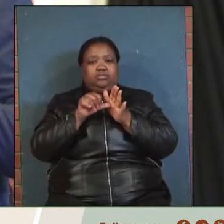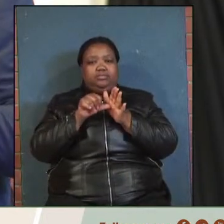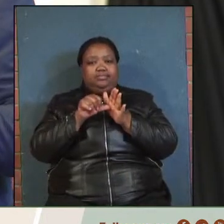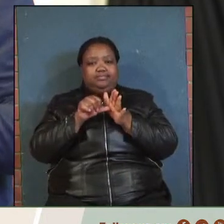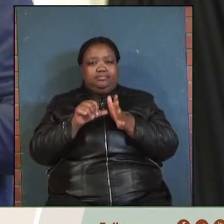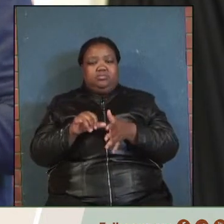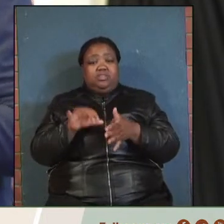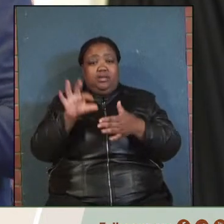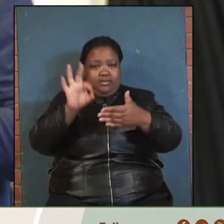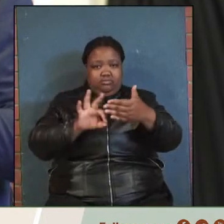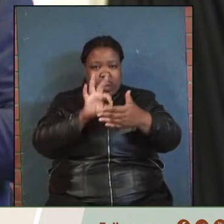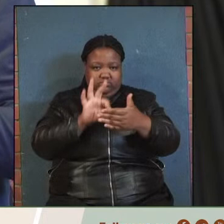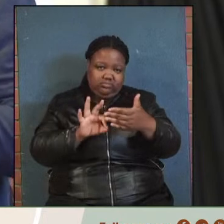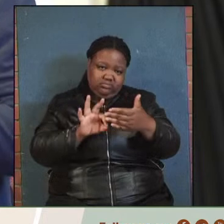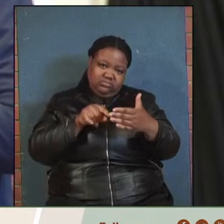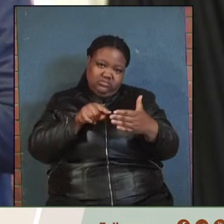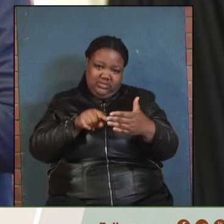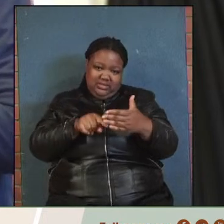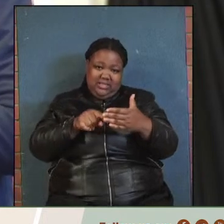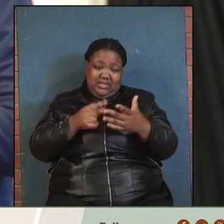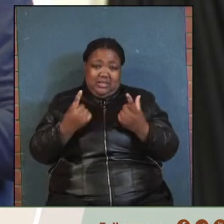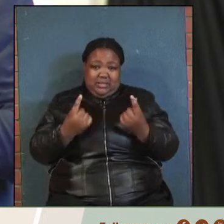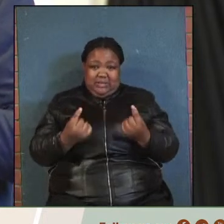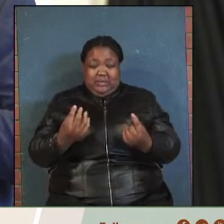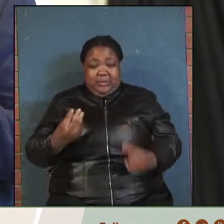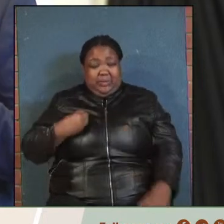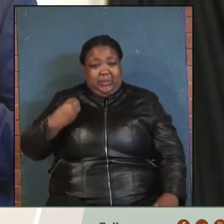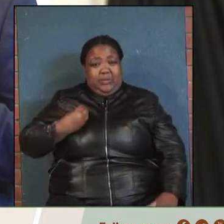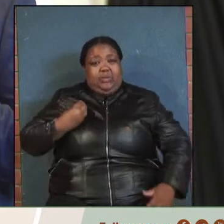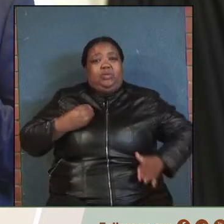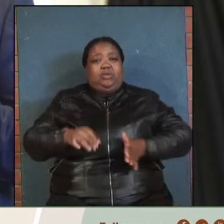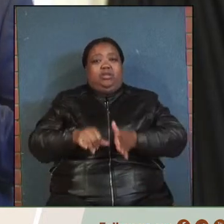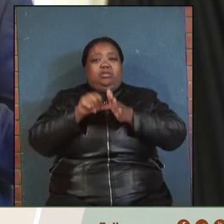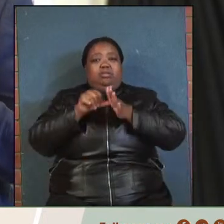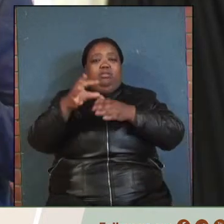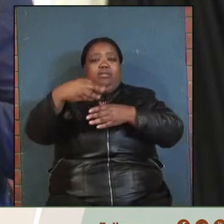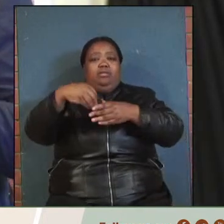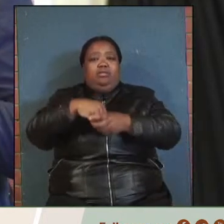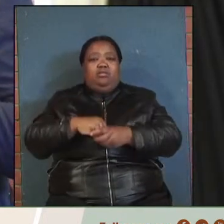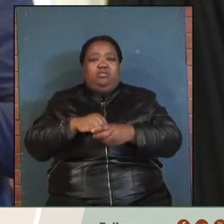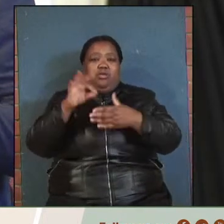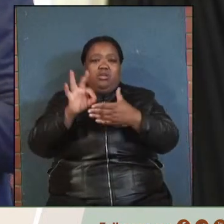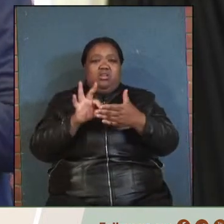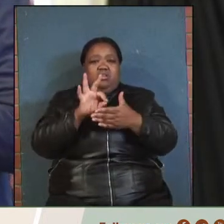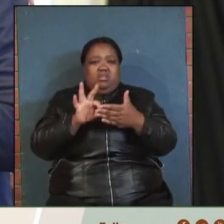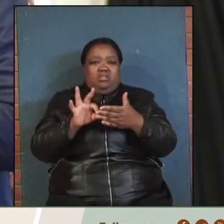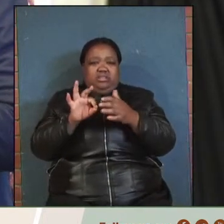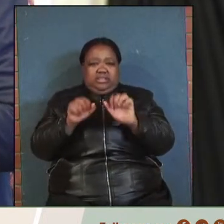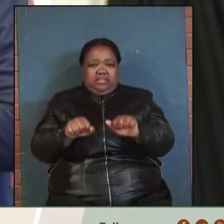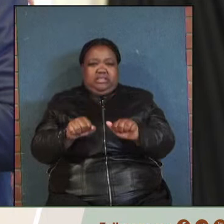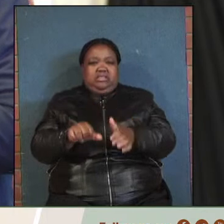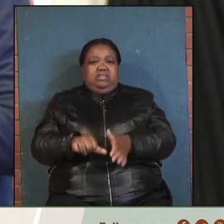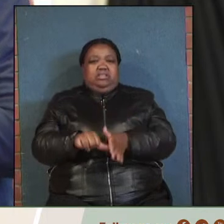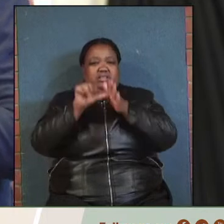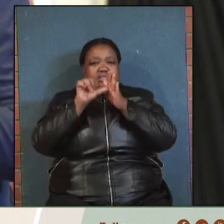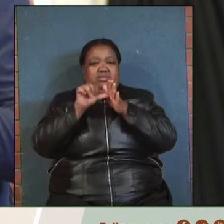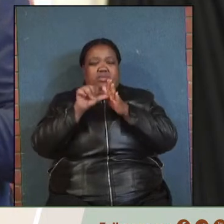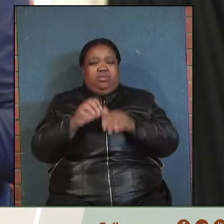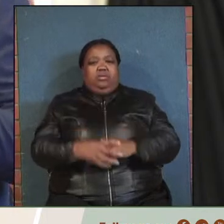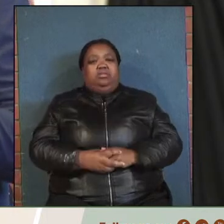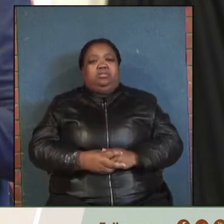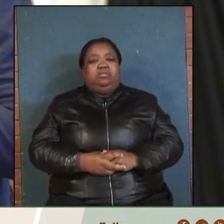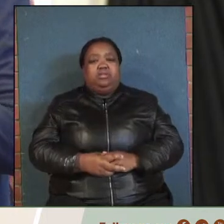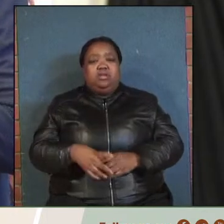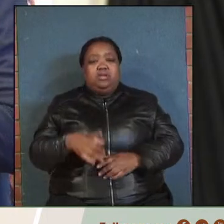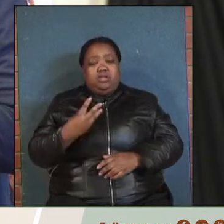of voting as a youth, of participating in your civic duties as a